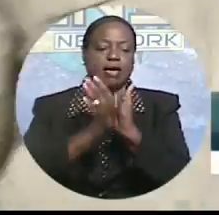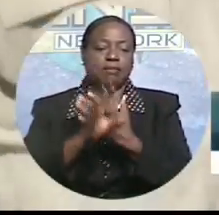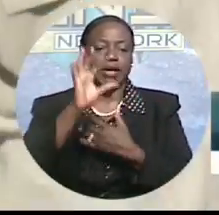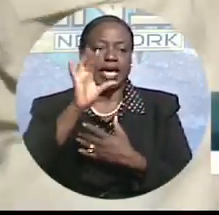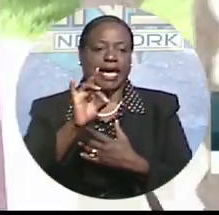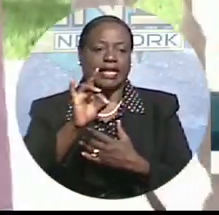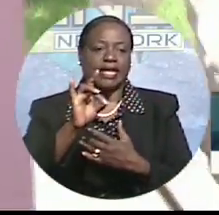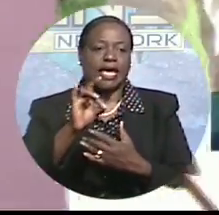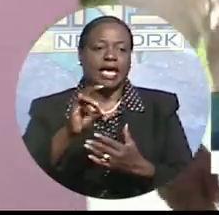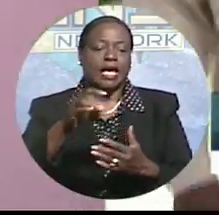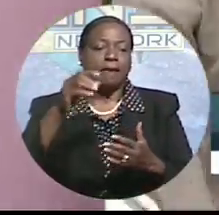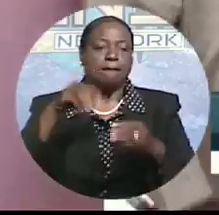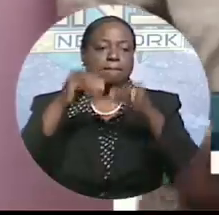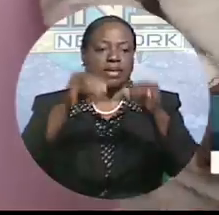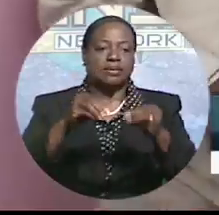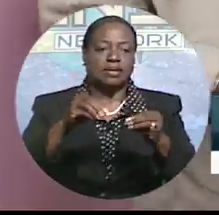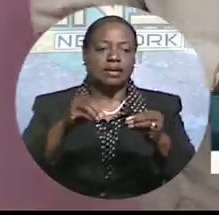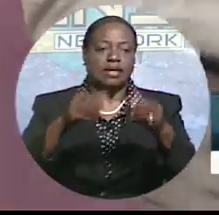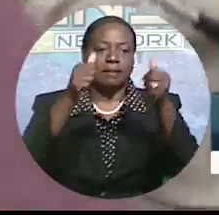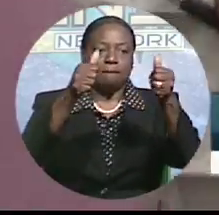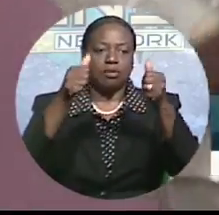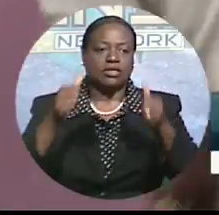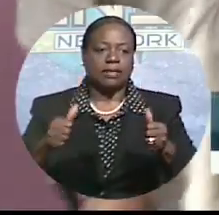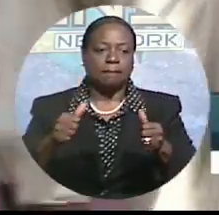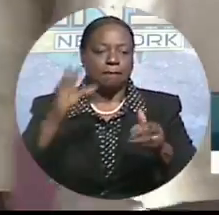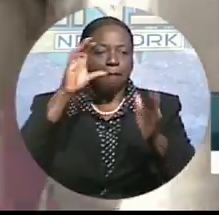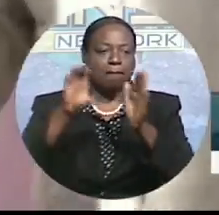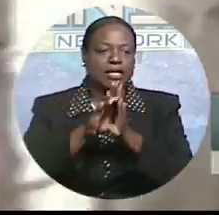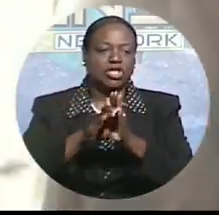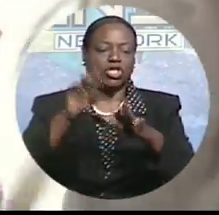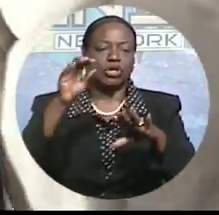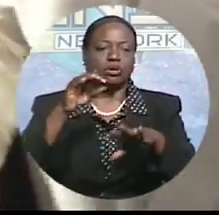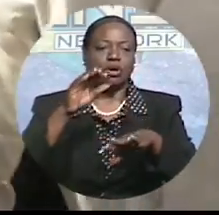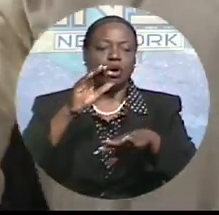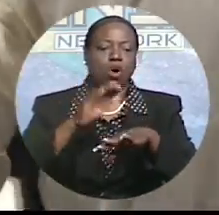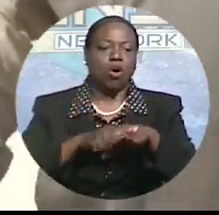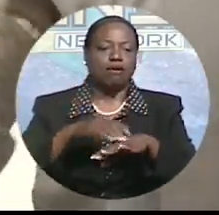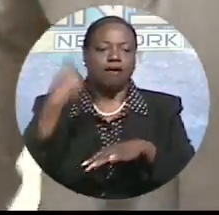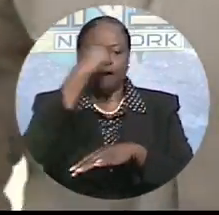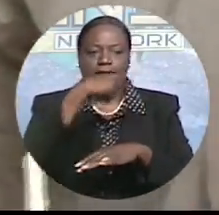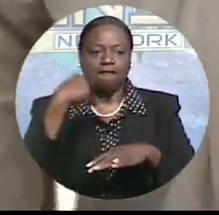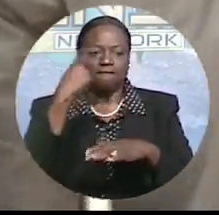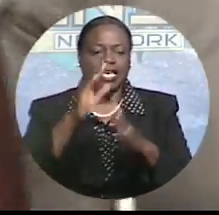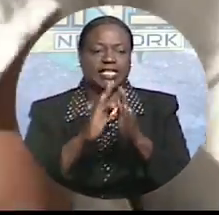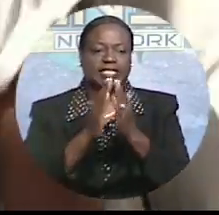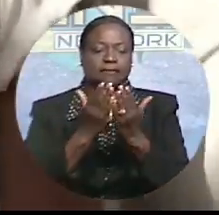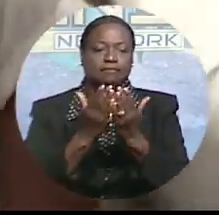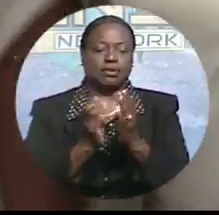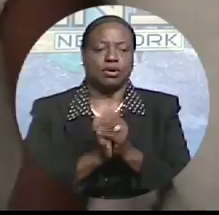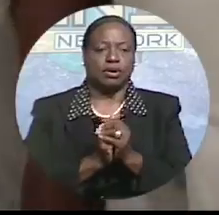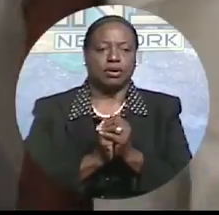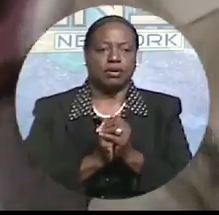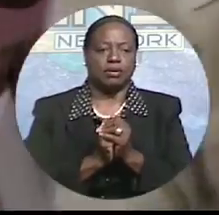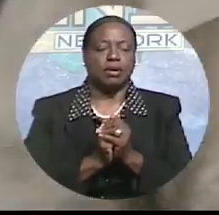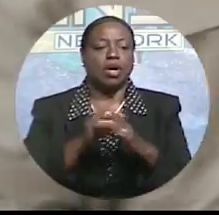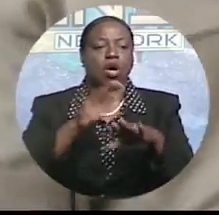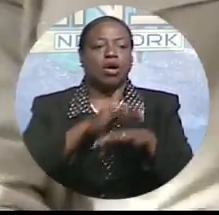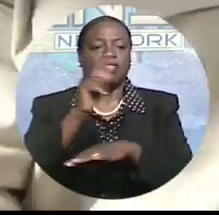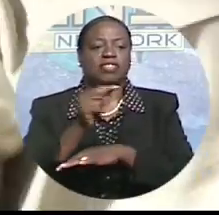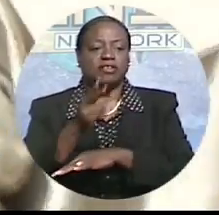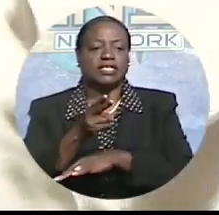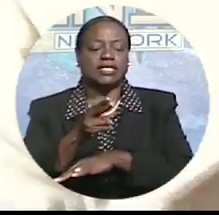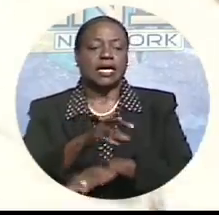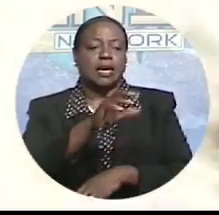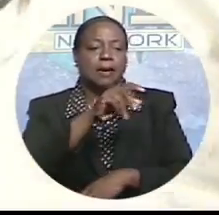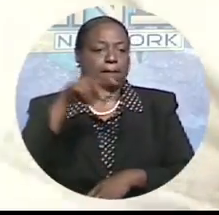his Facebook page sometime between March 1st and March 29th. Speaking to reporters Thursday on the matter, Police